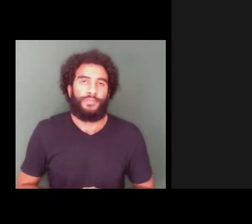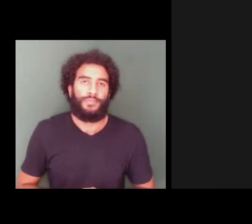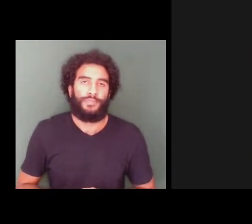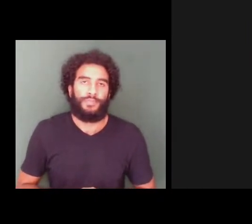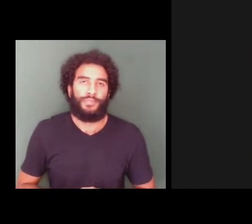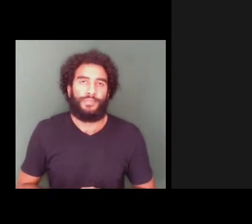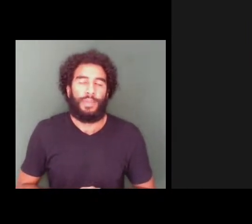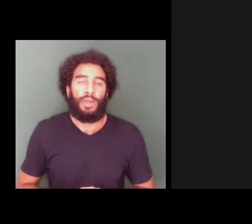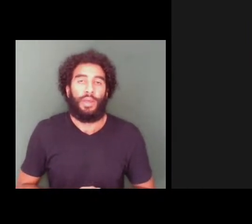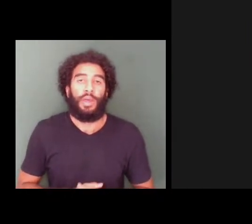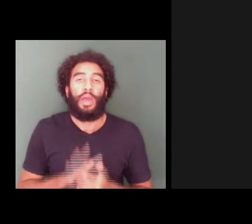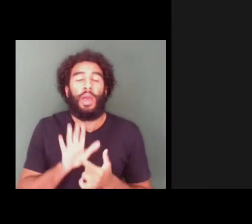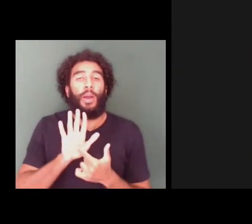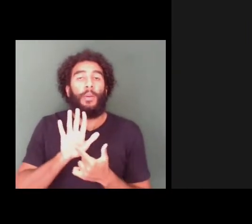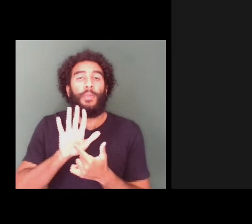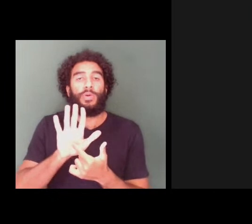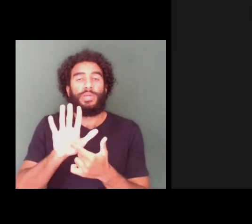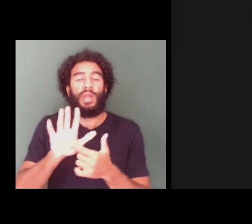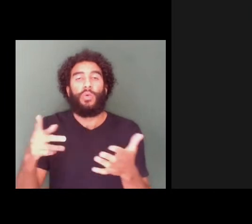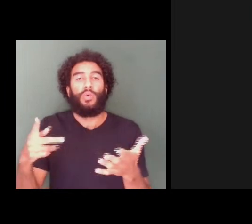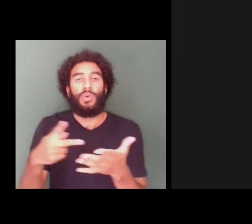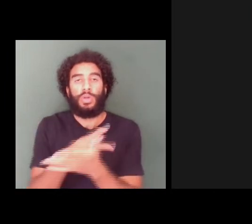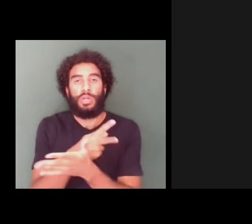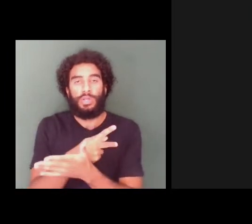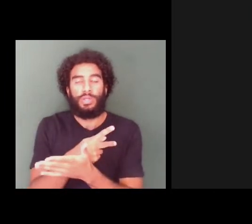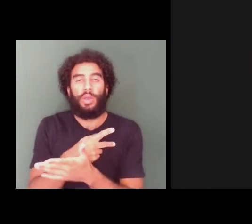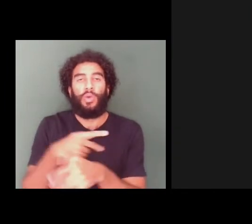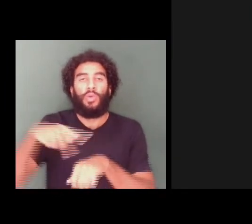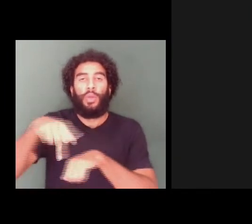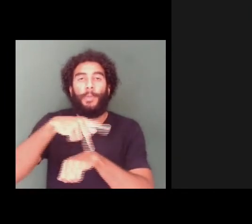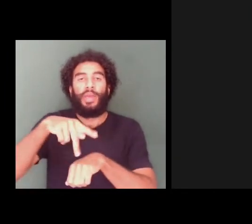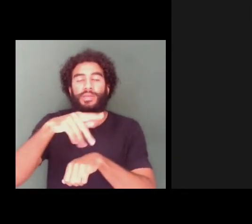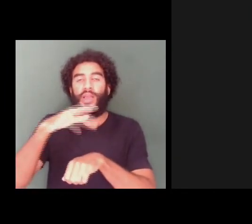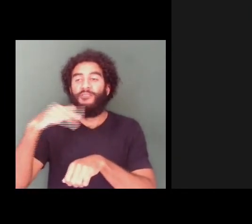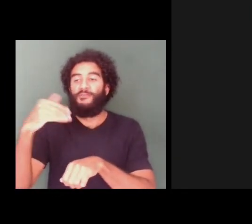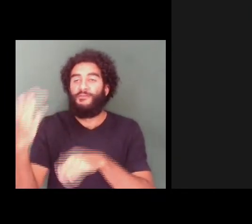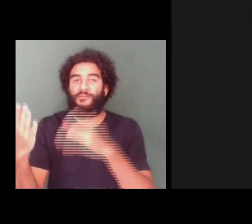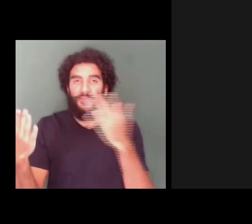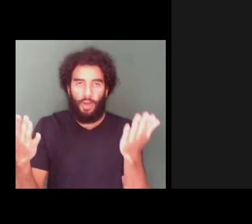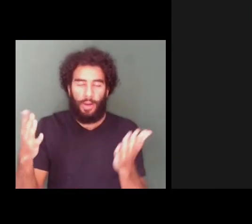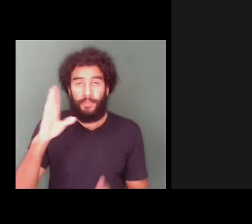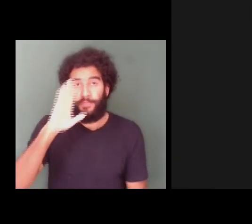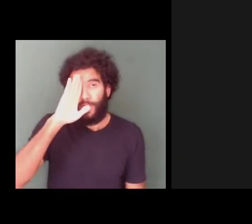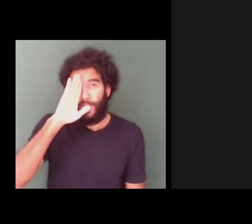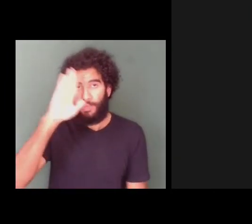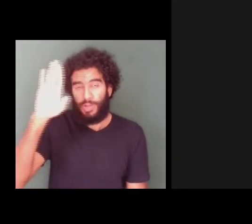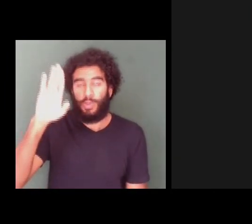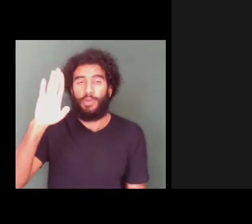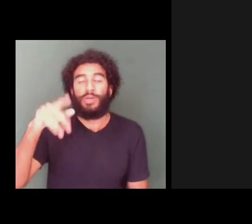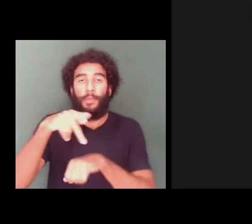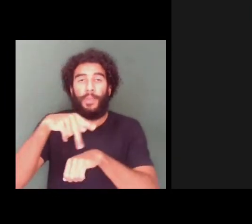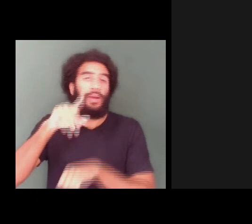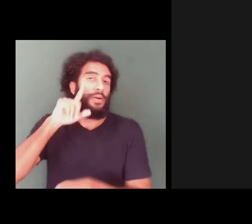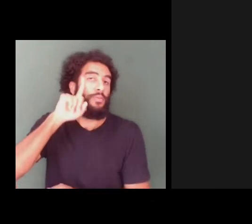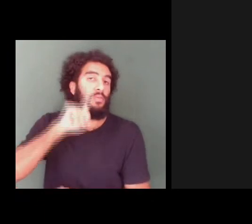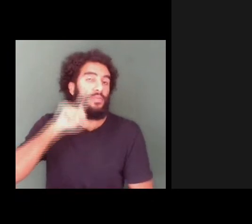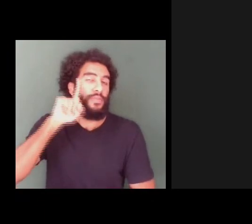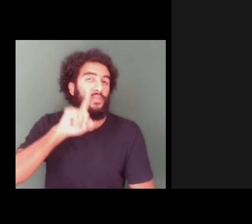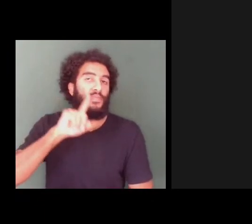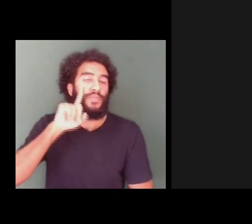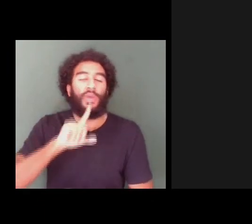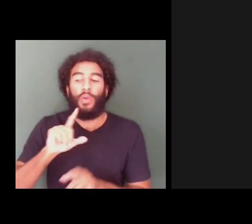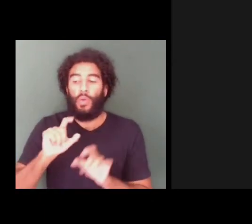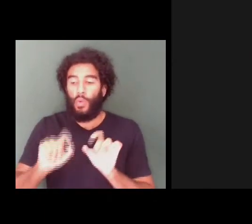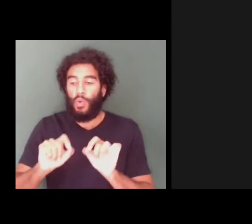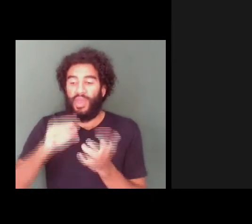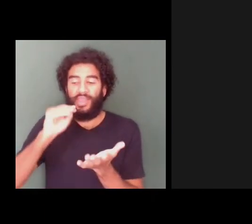a nivel internacional. I don't want to continue without mentioning what's happening in the international field, especially